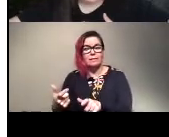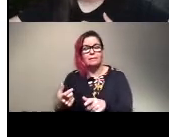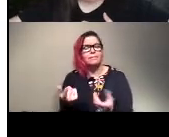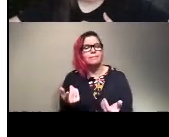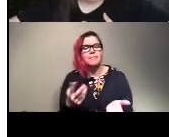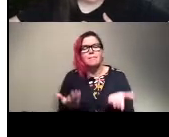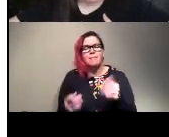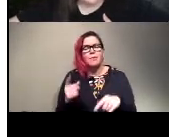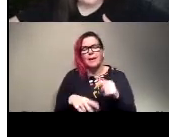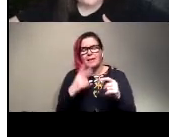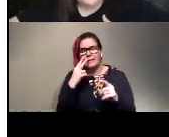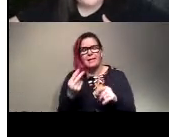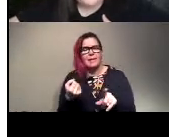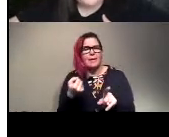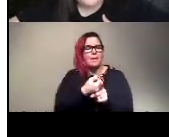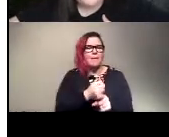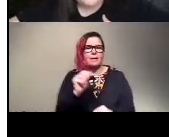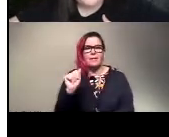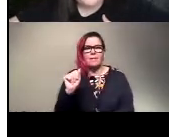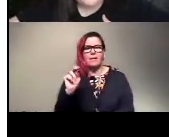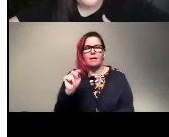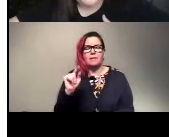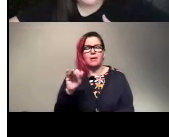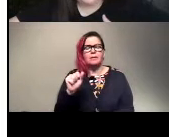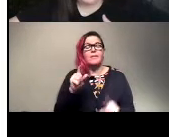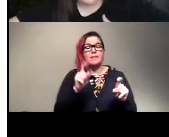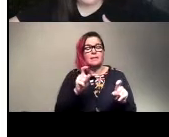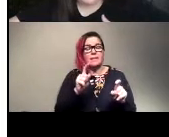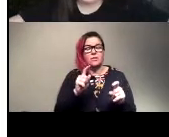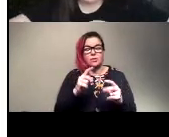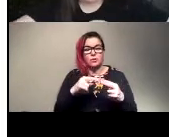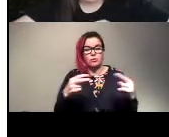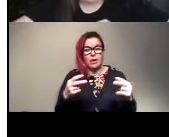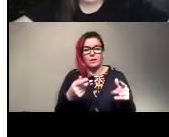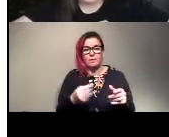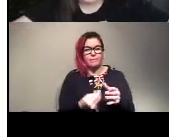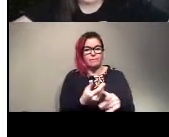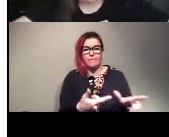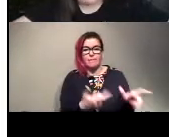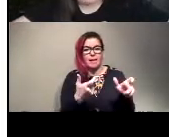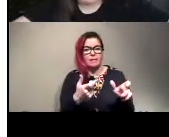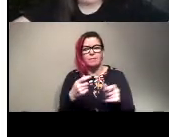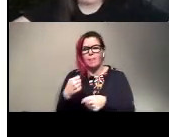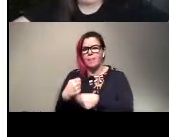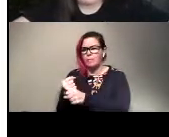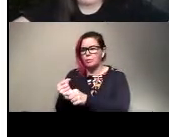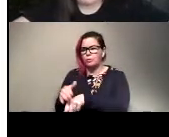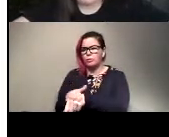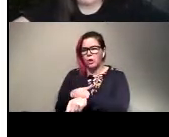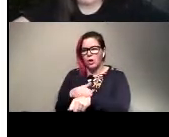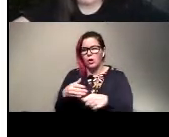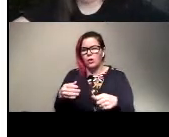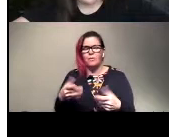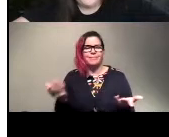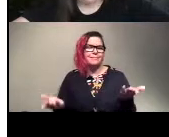see the effect of the antibiotic. So if the tester strain goes really, really fast, but the producer that you found from the soil grows slow, you might not be